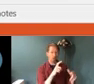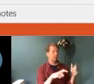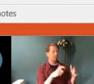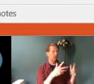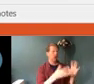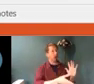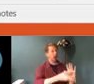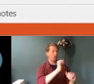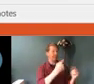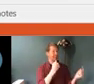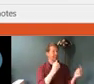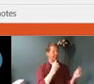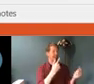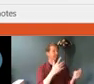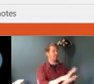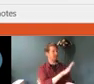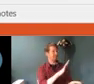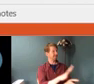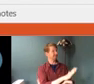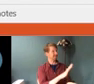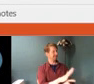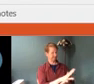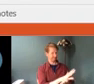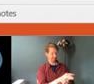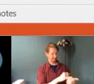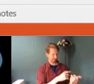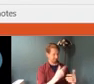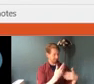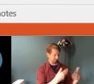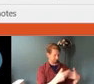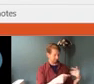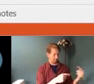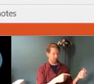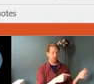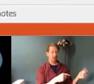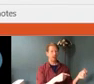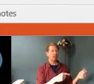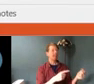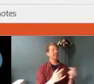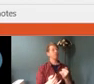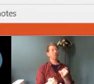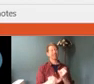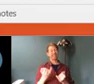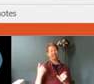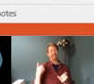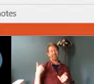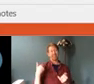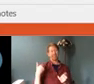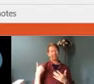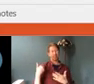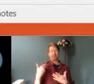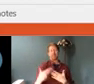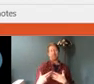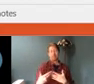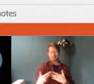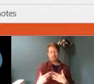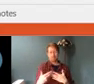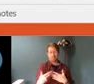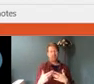data for recreational purposes? So the main changes that happened since this very famous arrest is